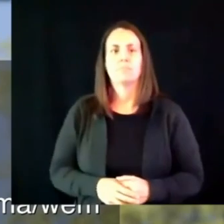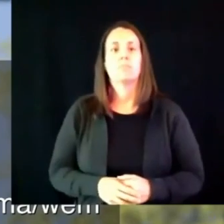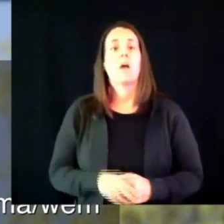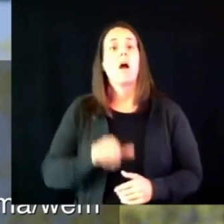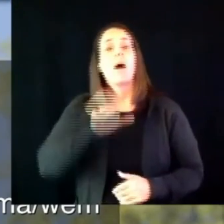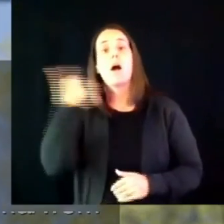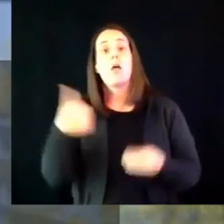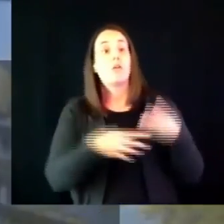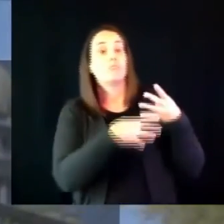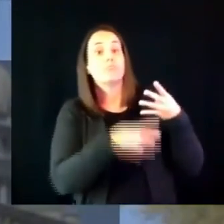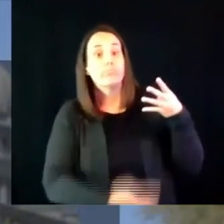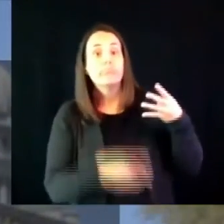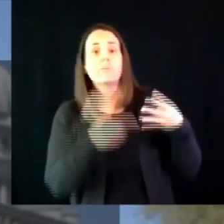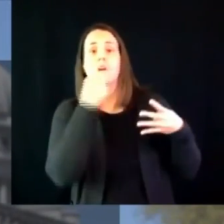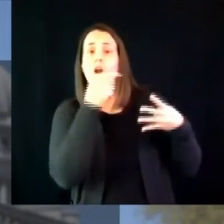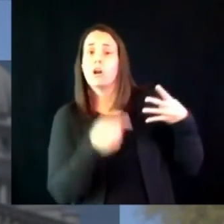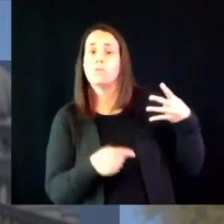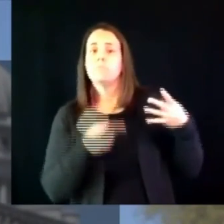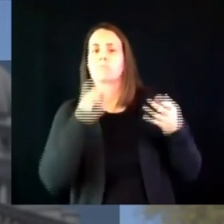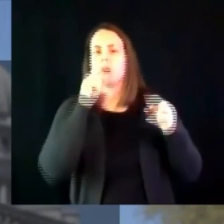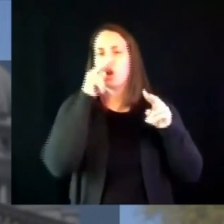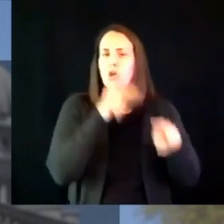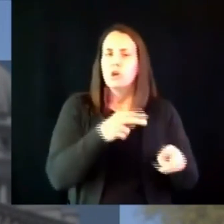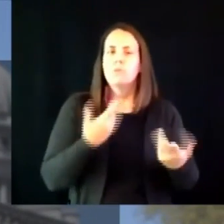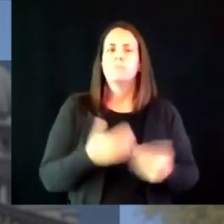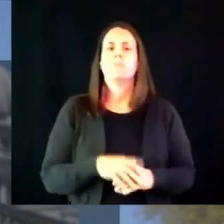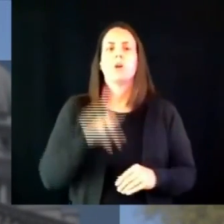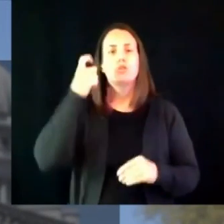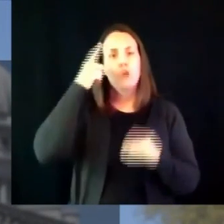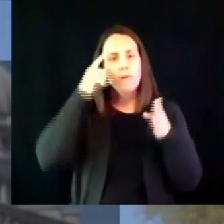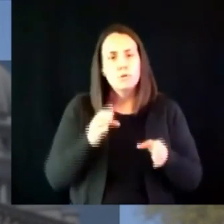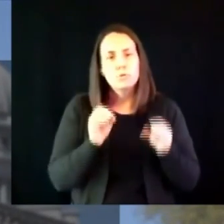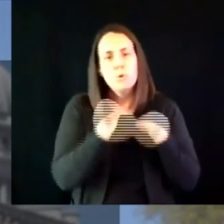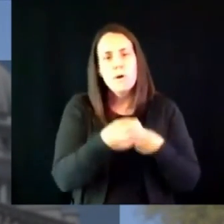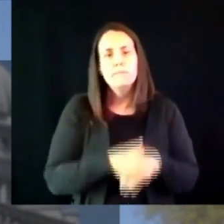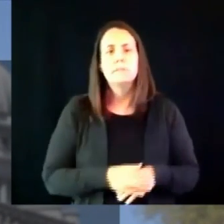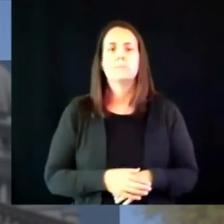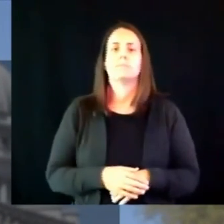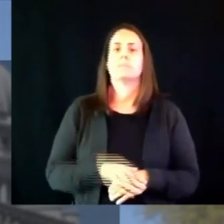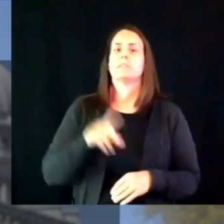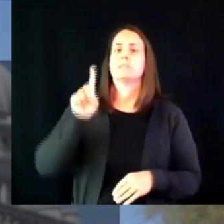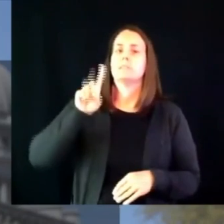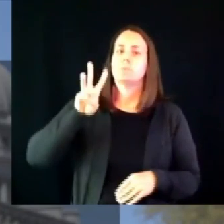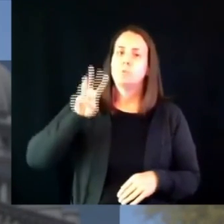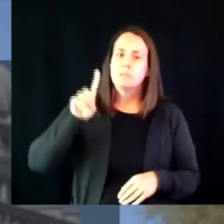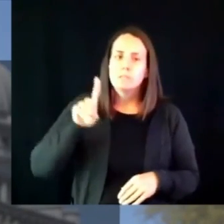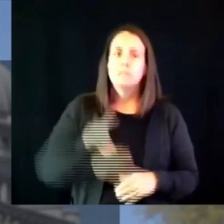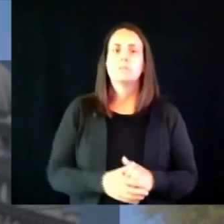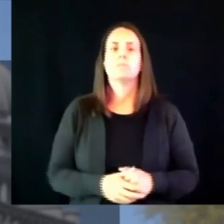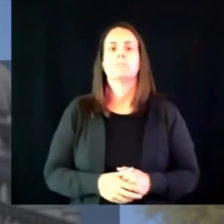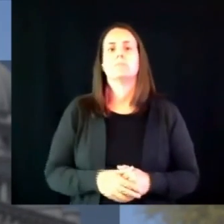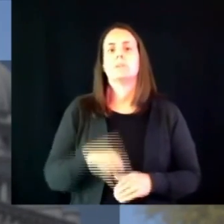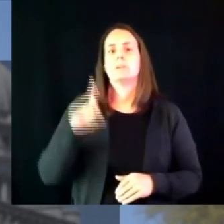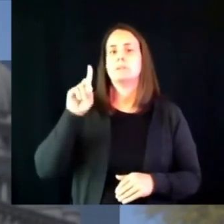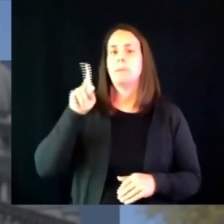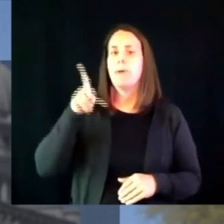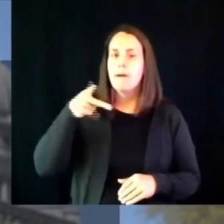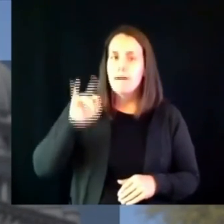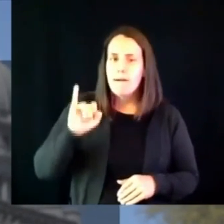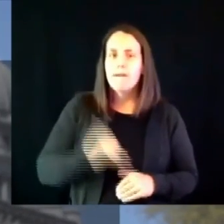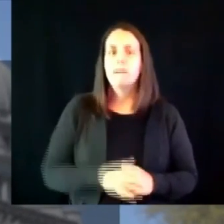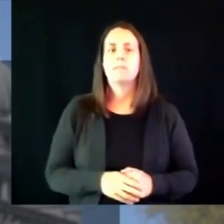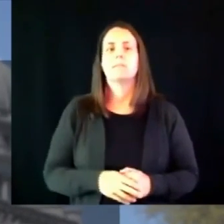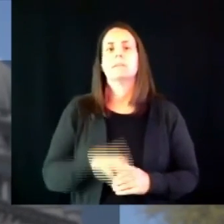our response on the websites of the Governor, the Department of Workforce Development, the Department of Public Instruction, the Department of Children and